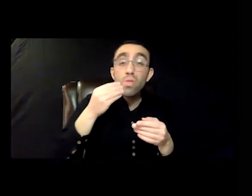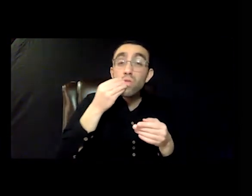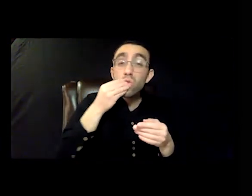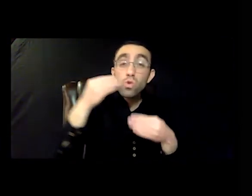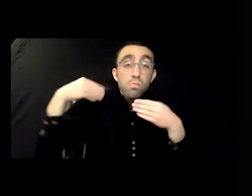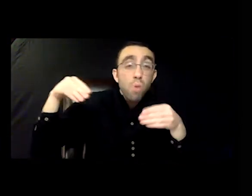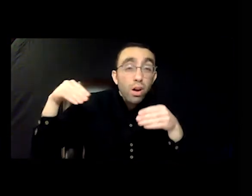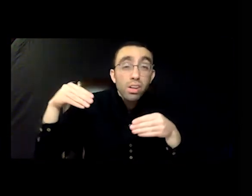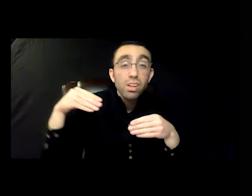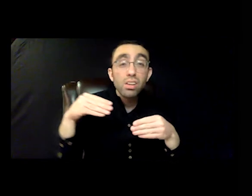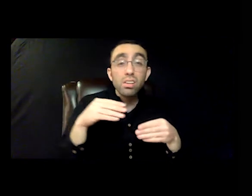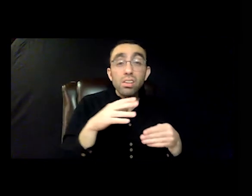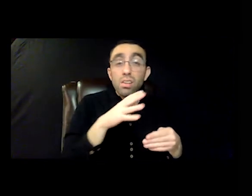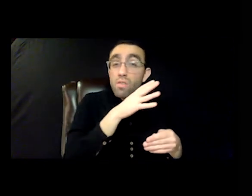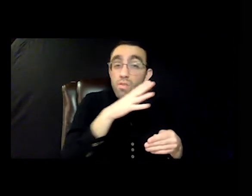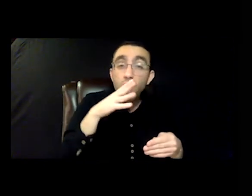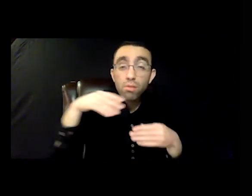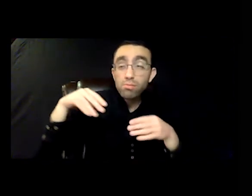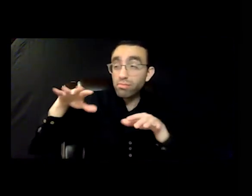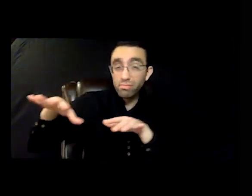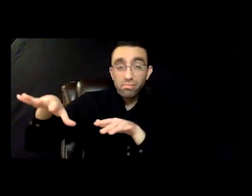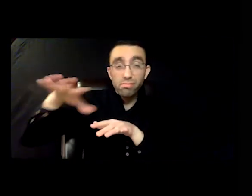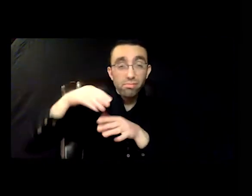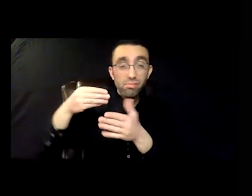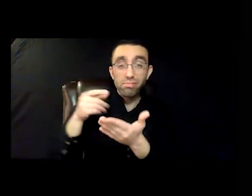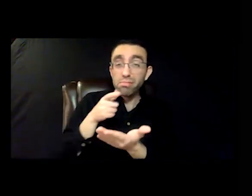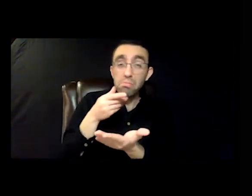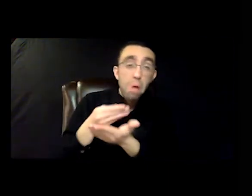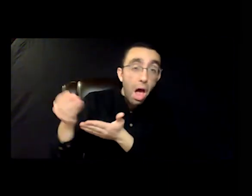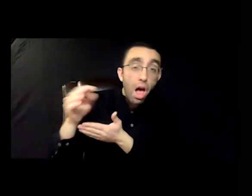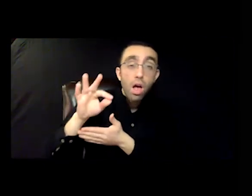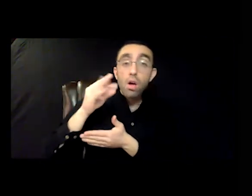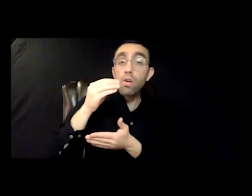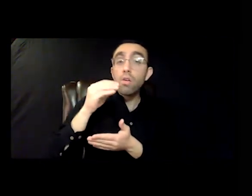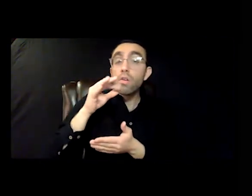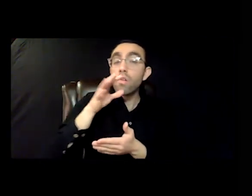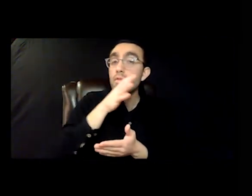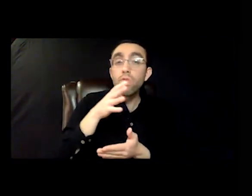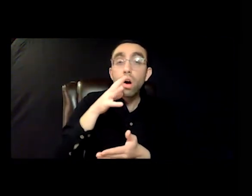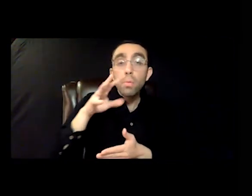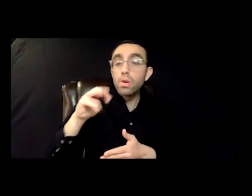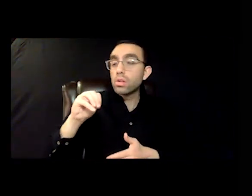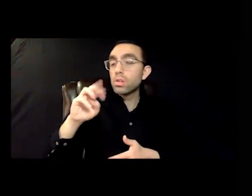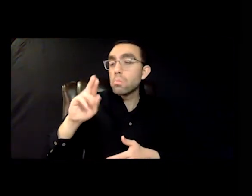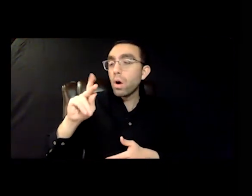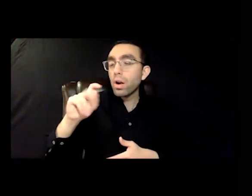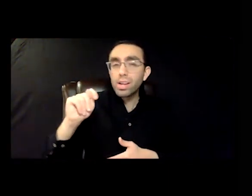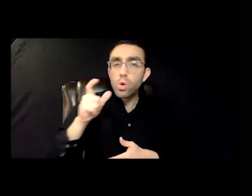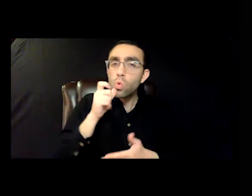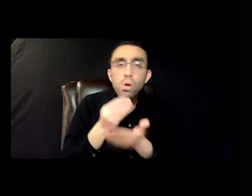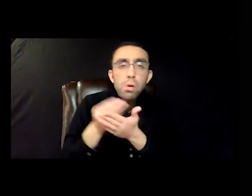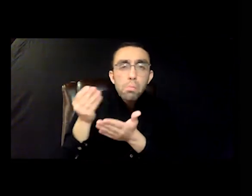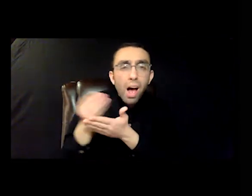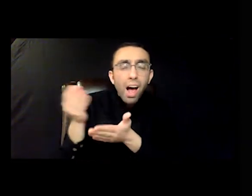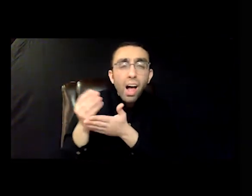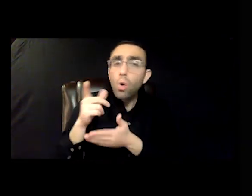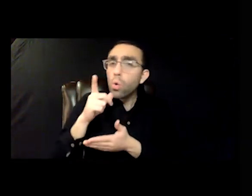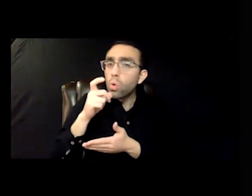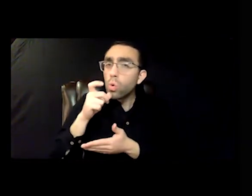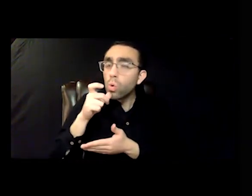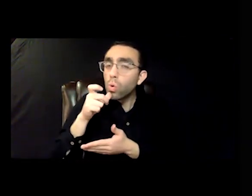Who are the farmers they're supporting and who are actually farming on those farms? Are they being taken care of? Are there pictures on the